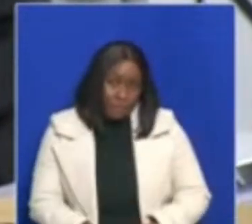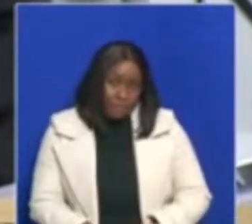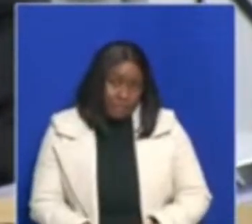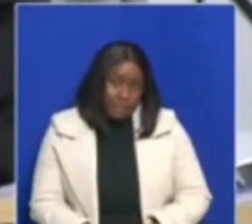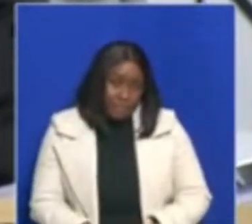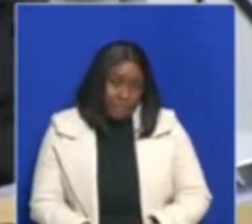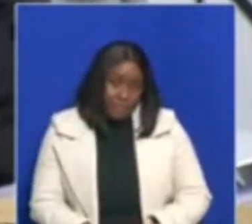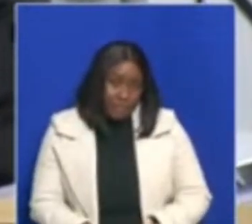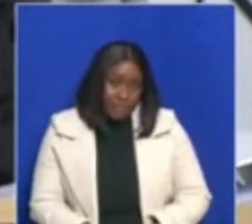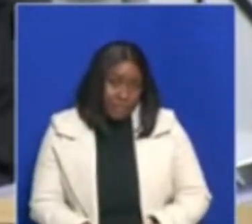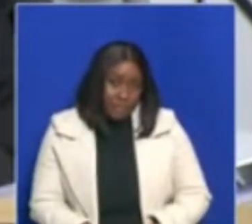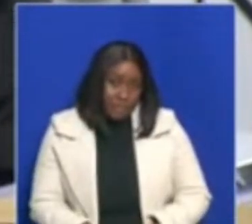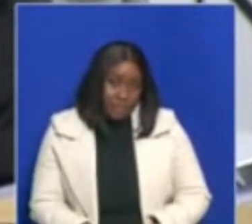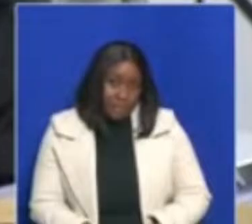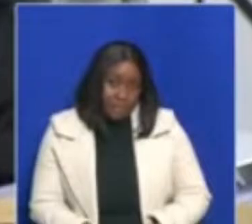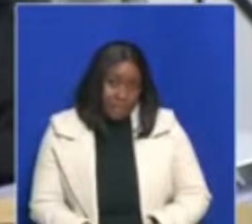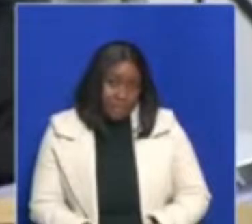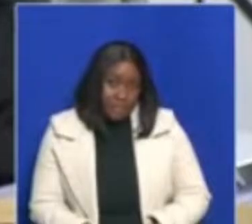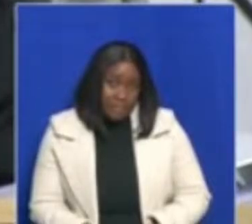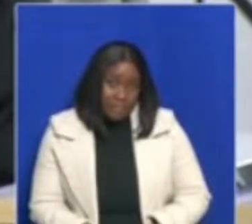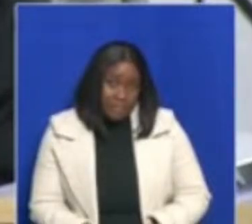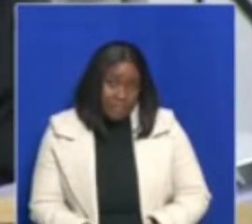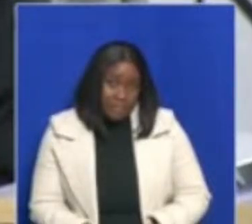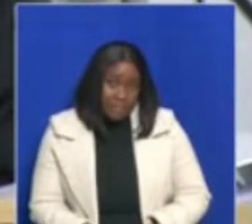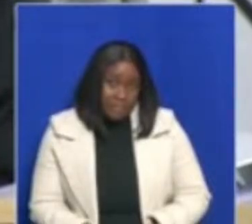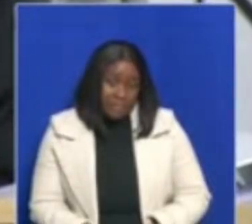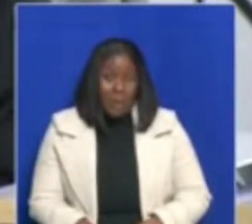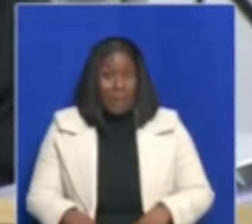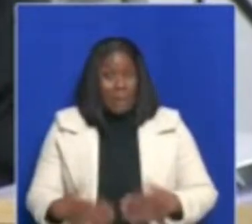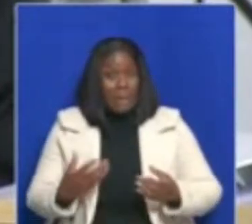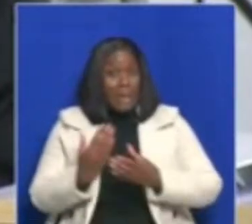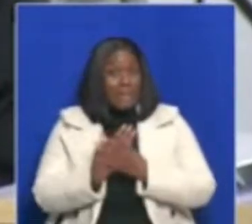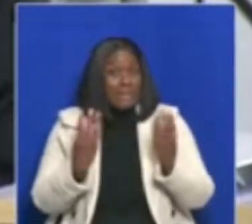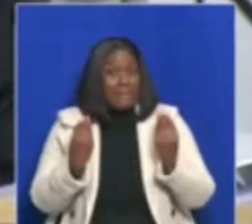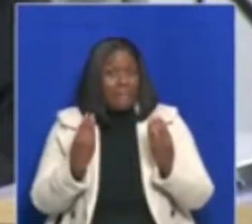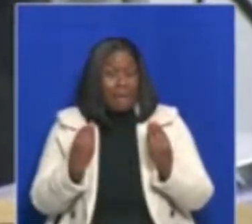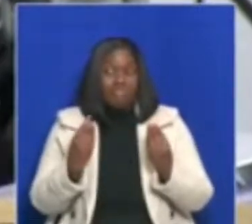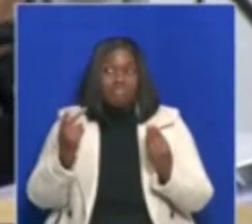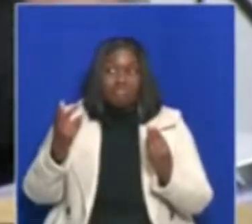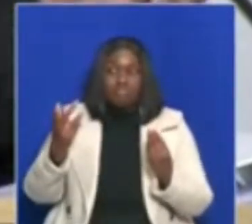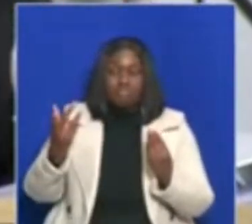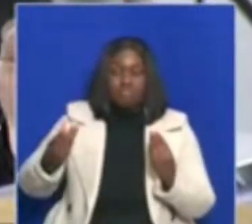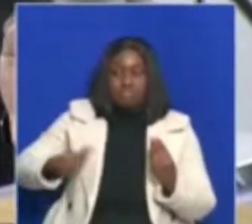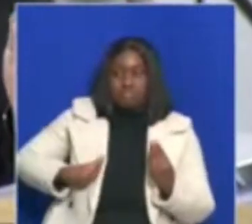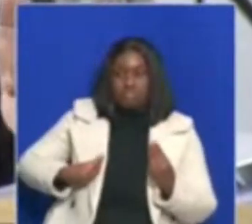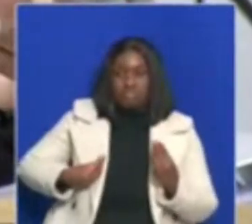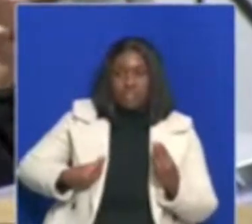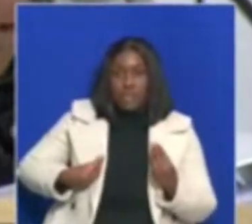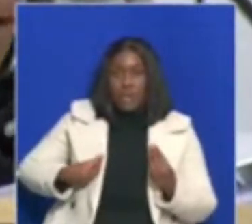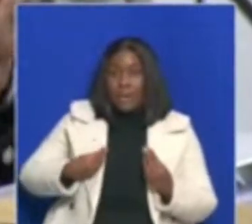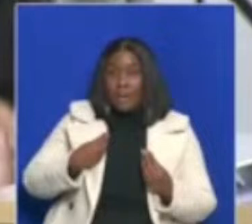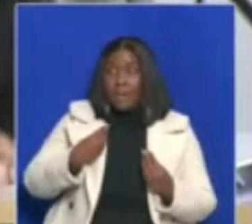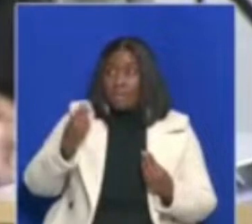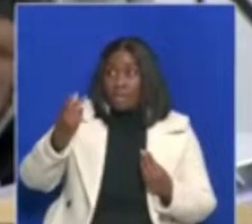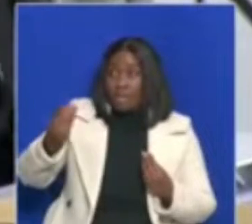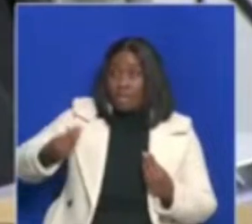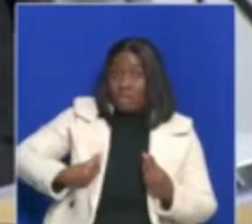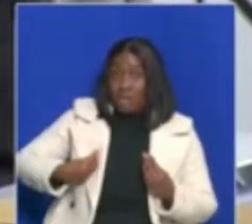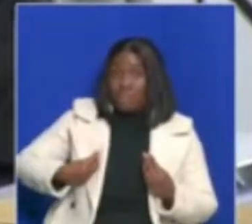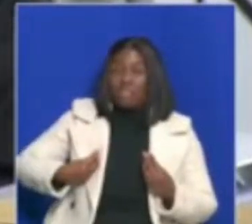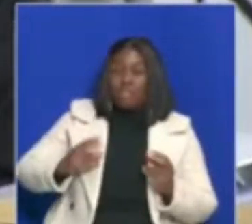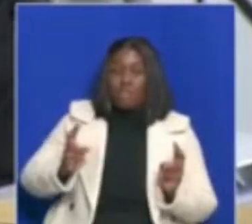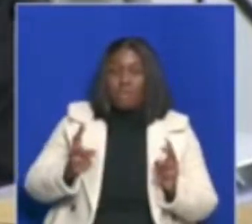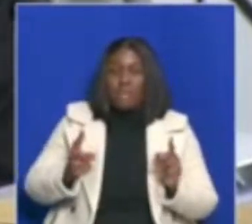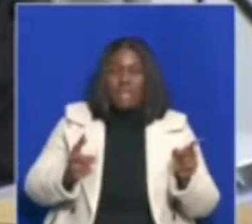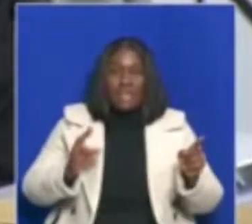In some of the cases, when we get case numbers which are provided, we go to the stations, relevant stations,